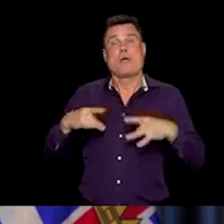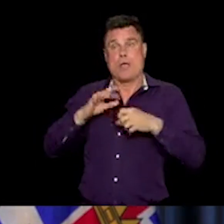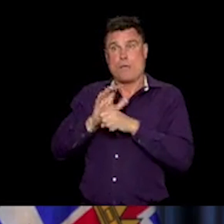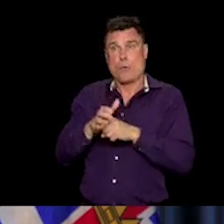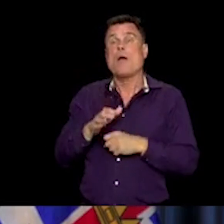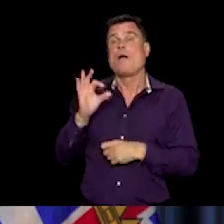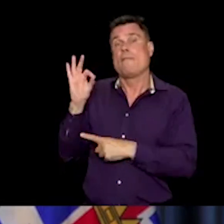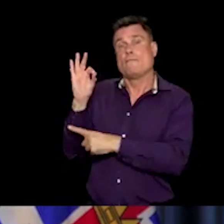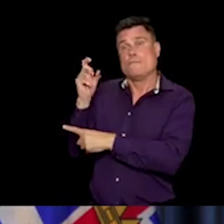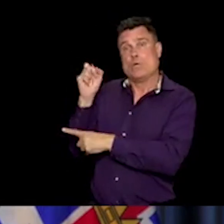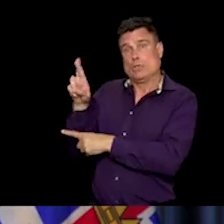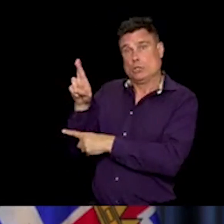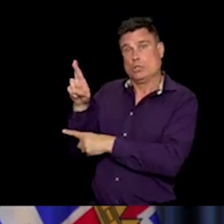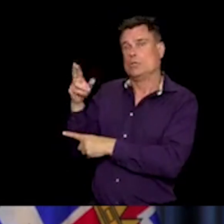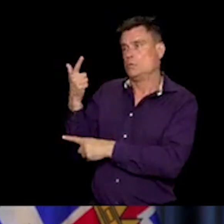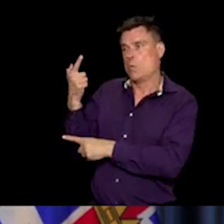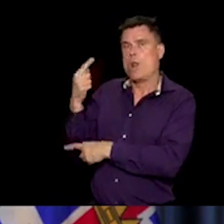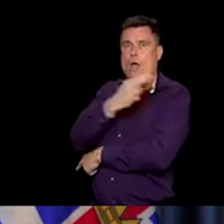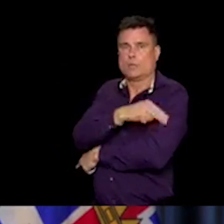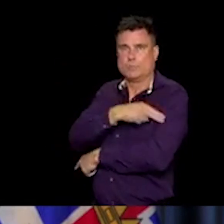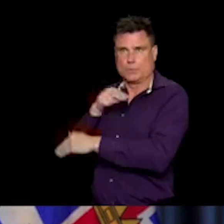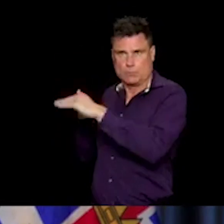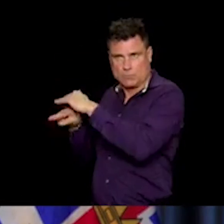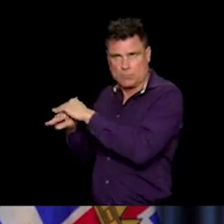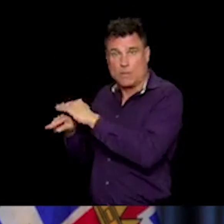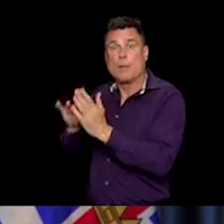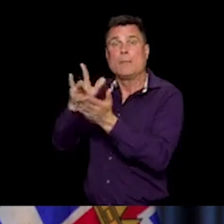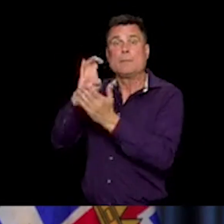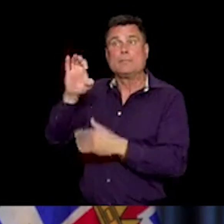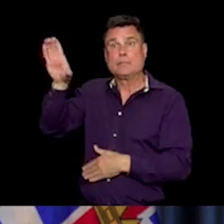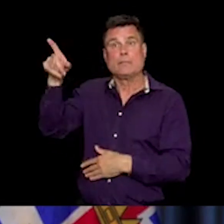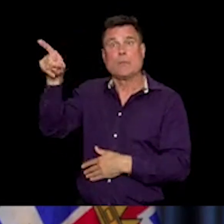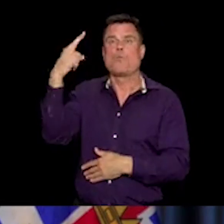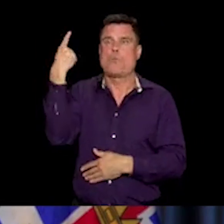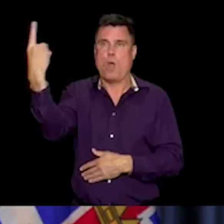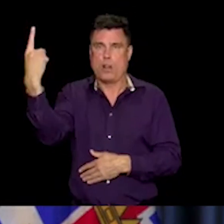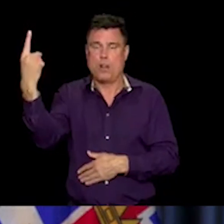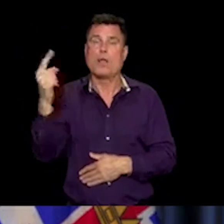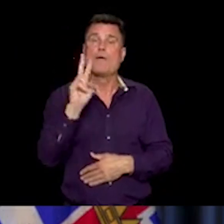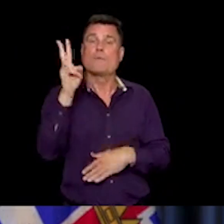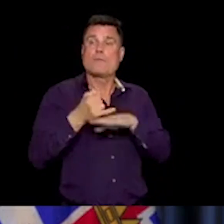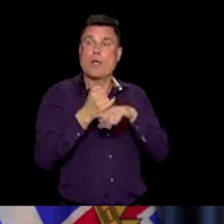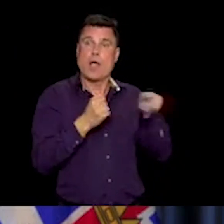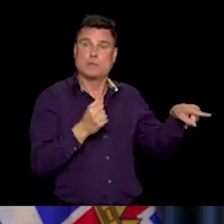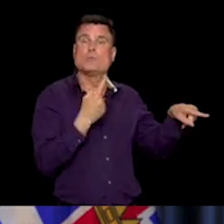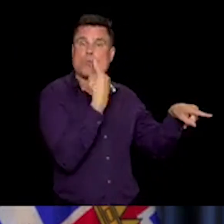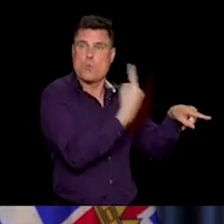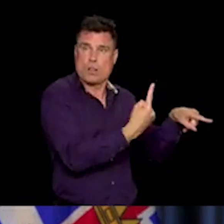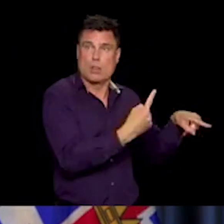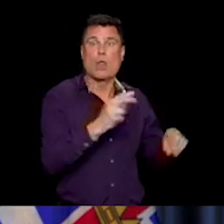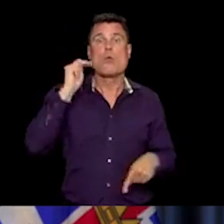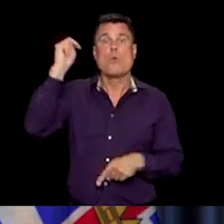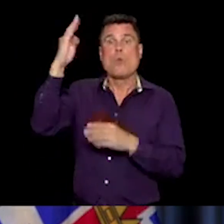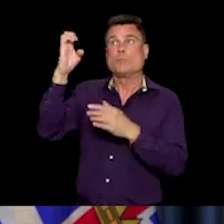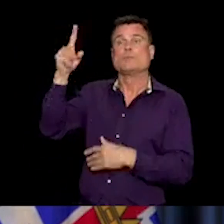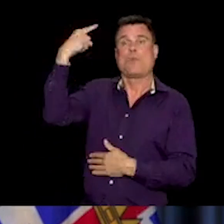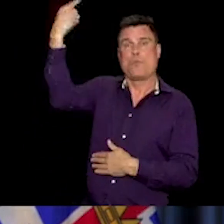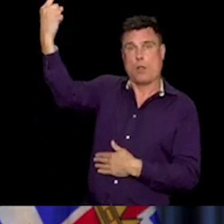in long-term care must continue to be in place. And I'm going to report on one of those initiatives, the single site